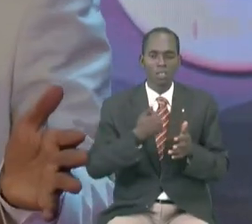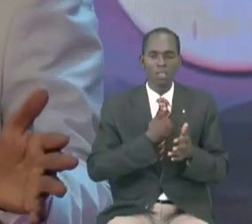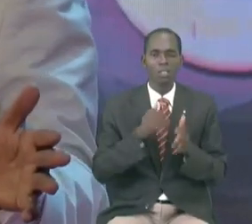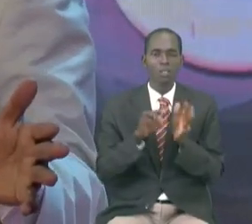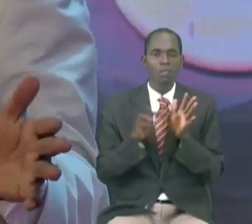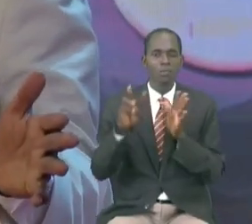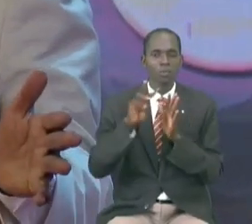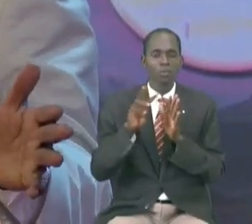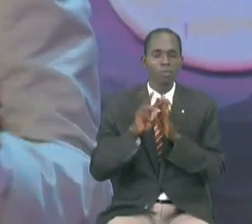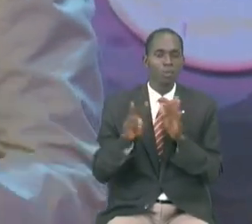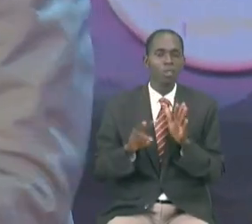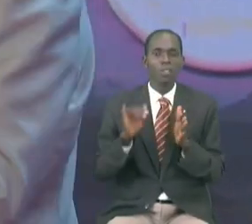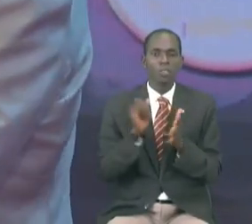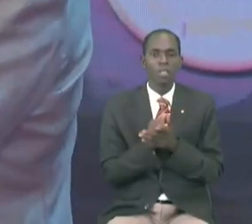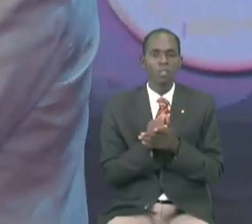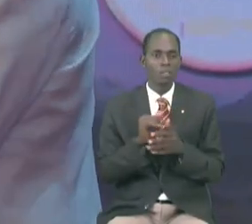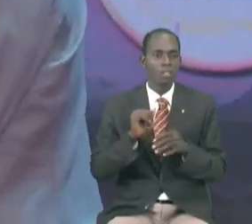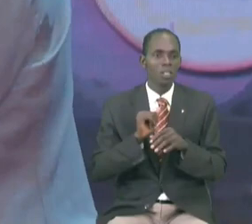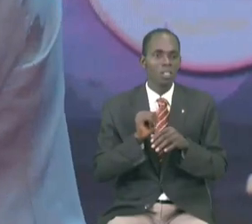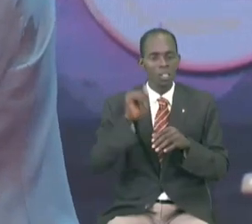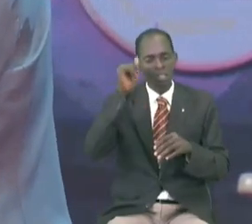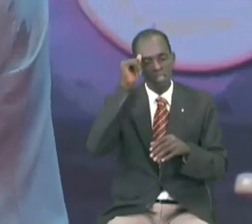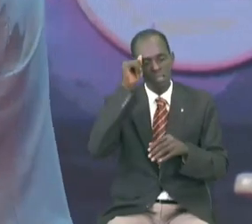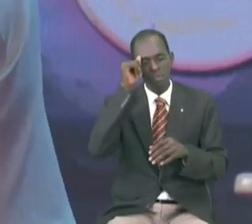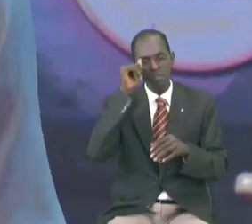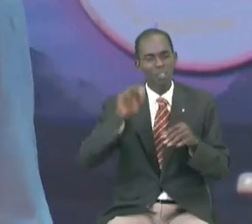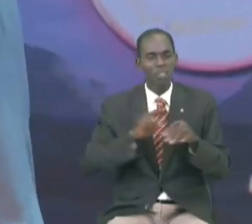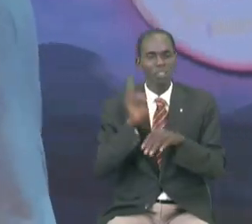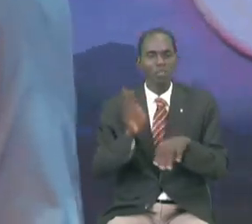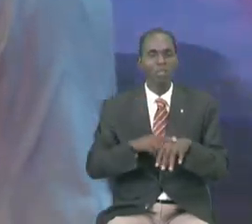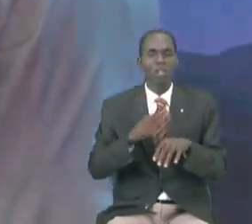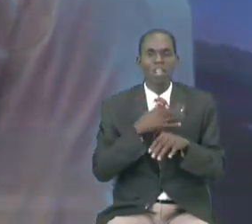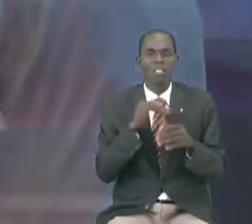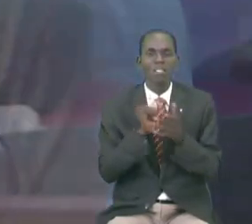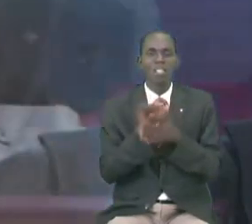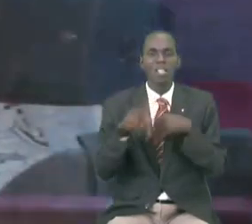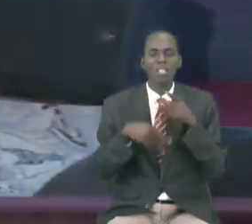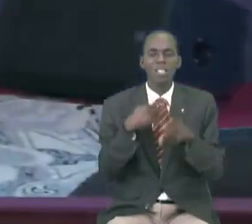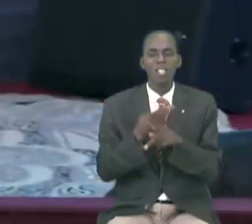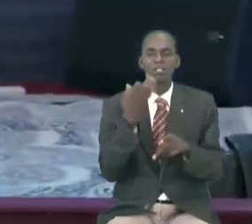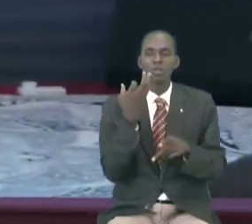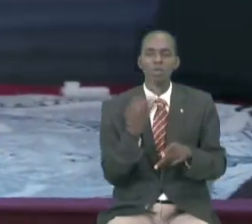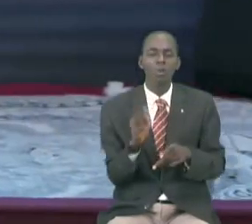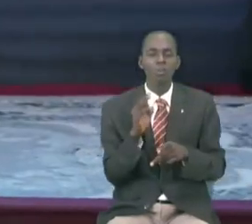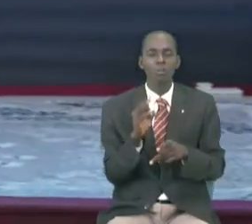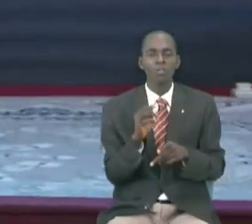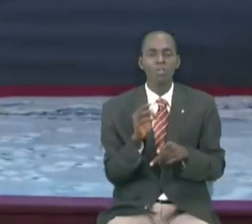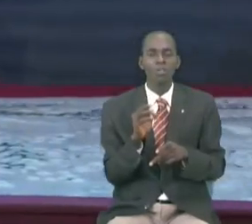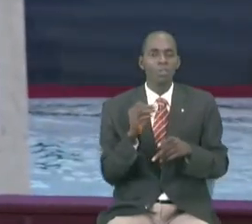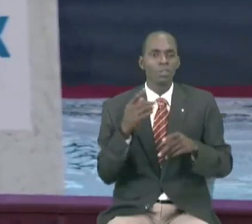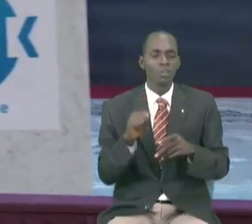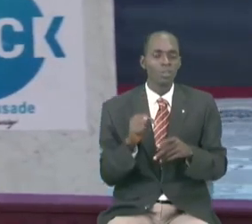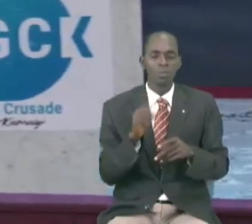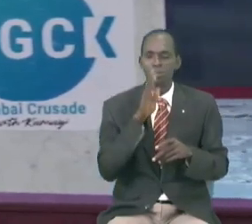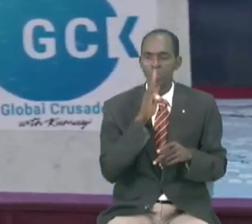disposition to sin, to evil. And if you keep on like that, the will will be carrying